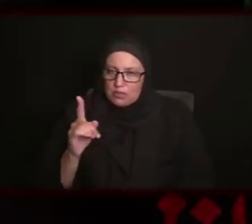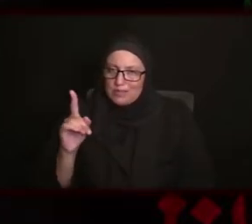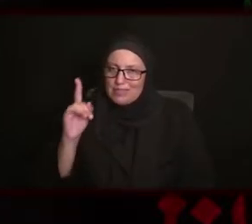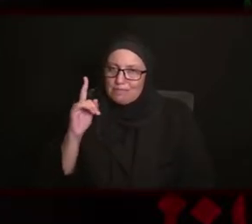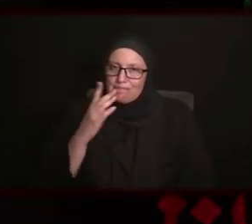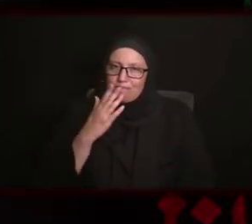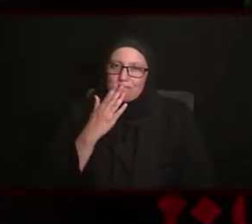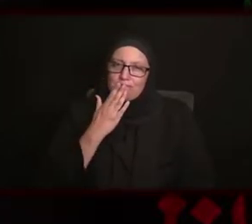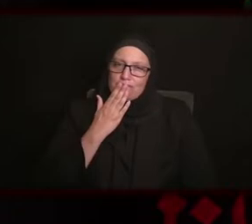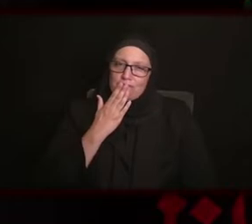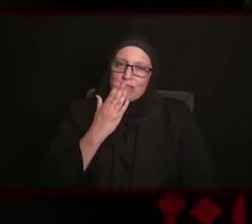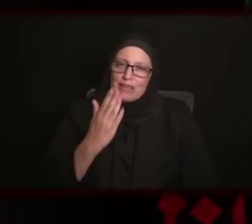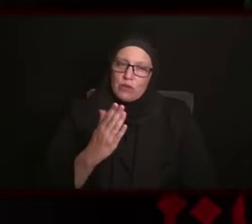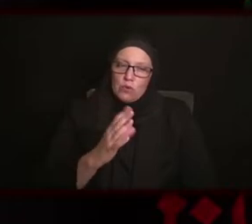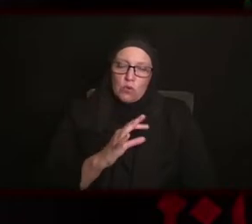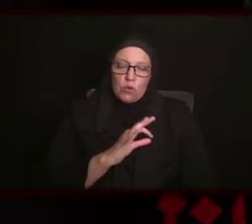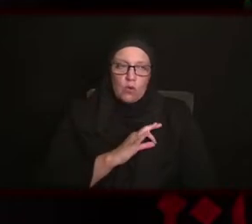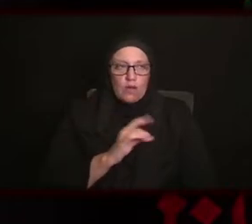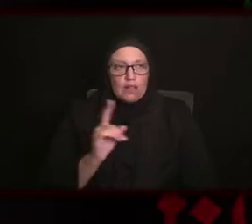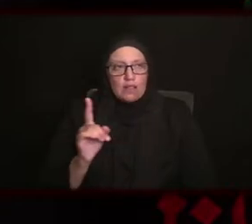Allah.